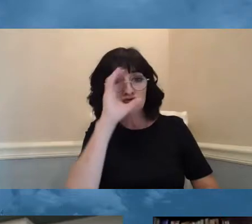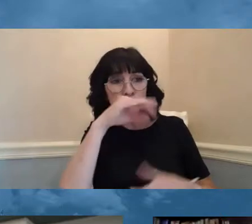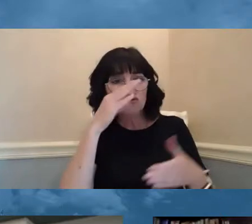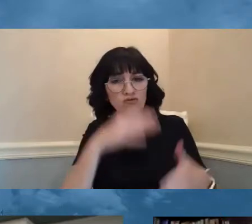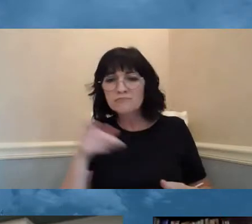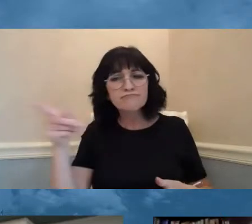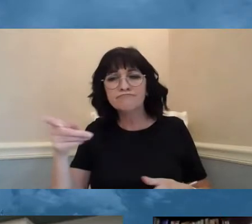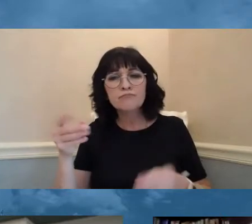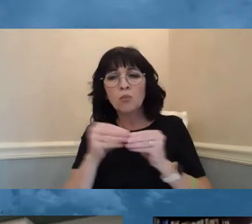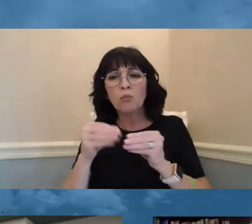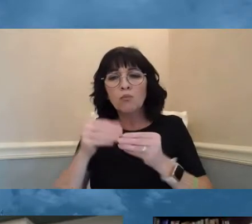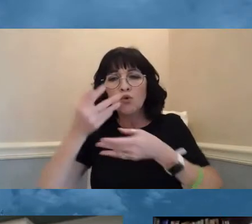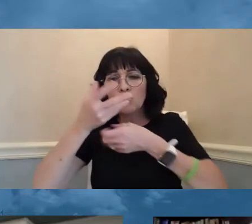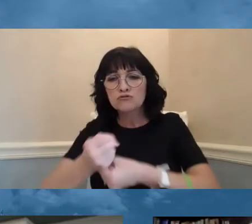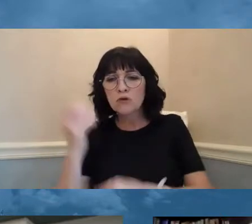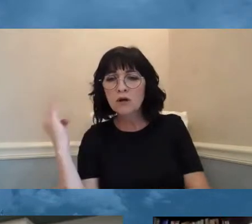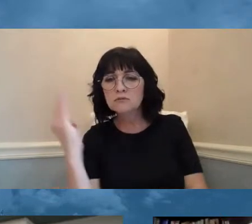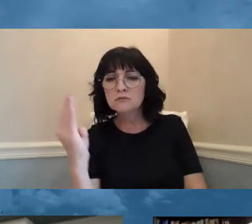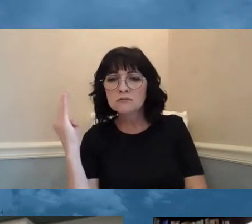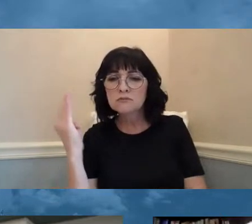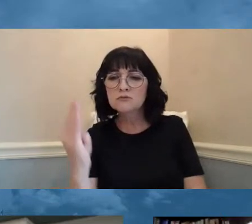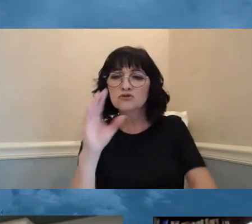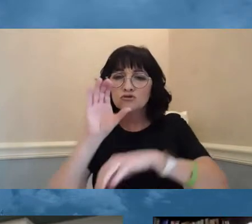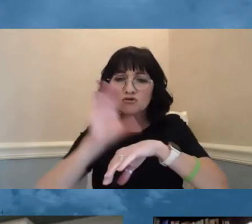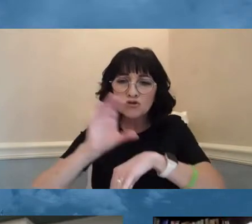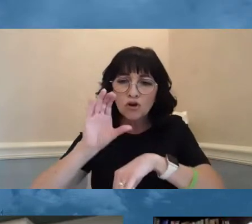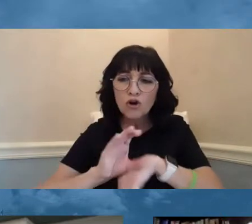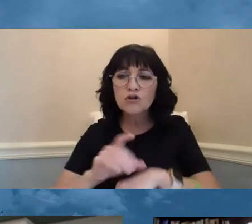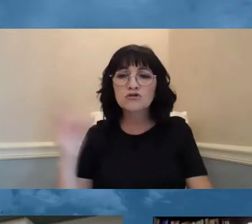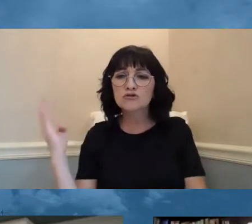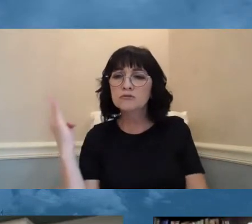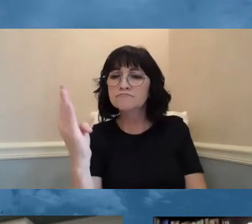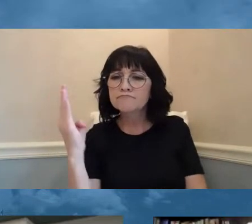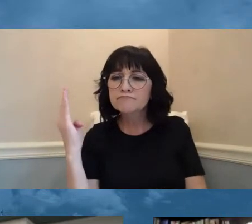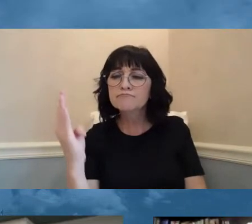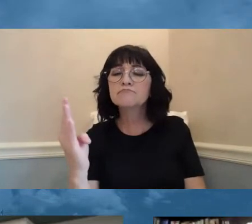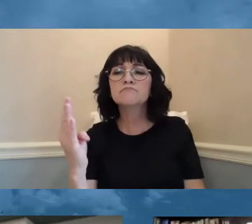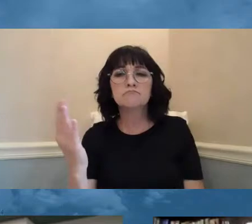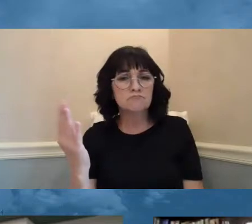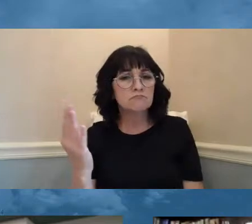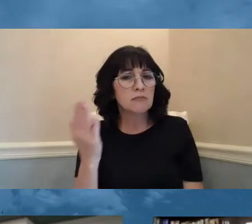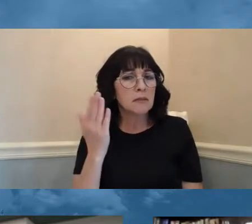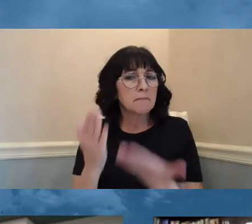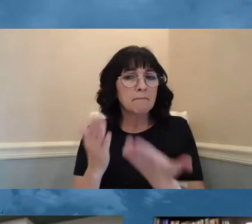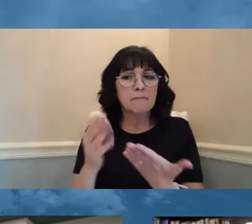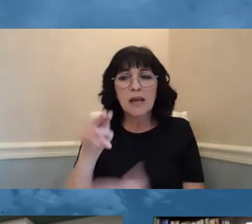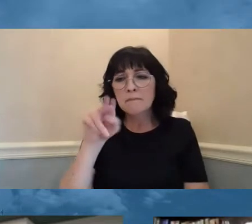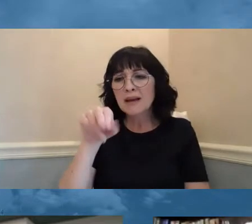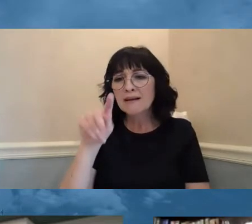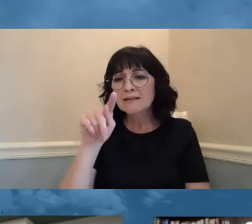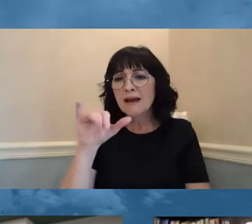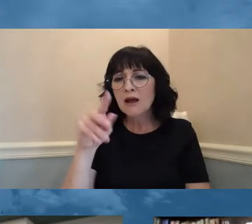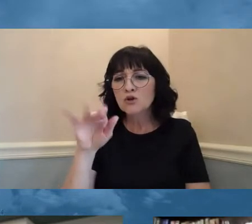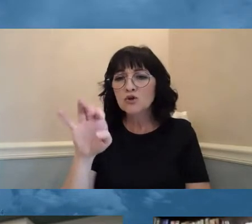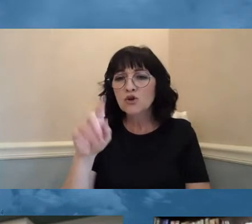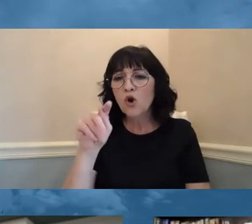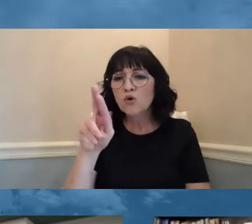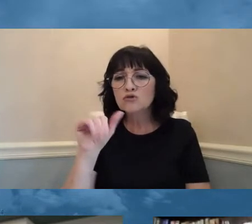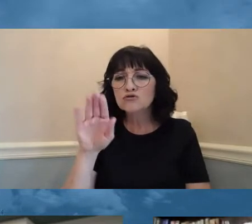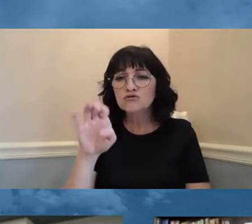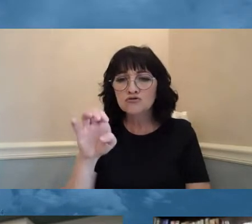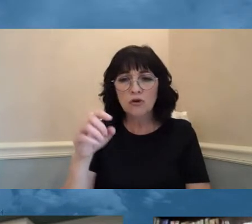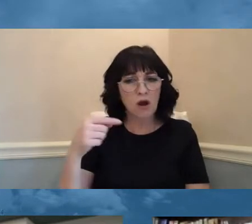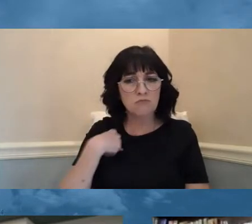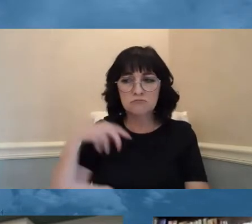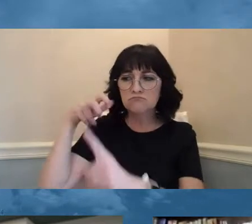Edwards at the First State Community Action Agency and their staff, or at the Nanacoke Tribe, where we go right to Chief